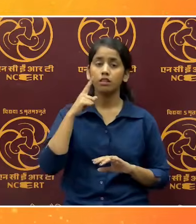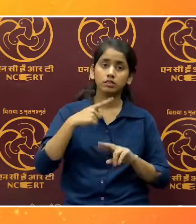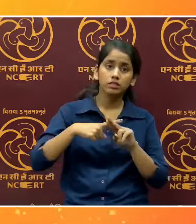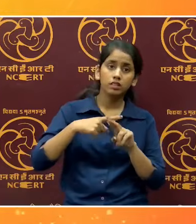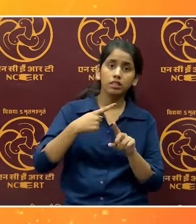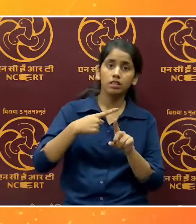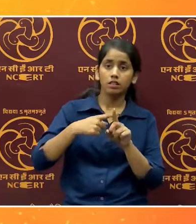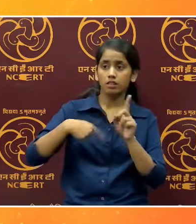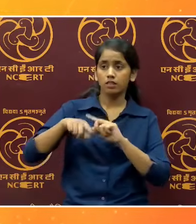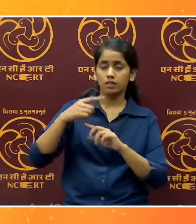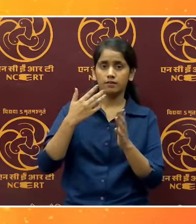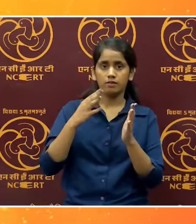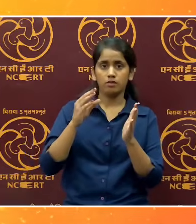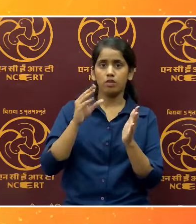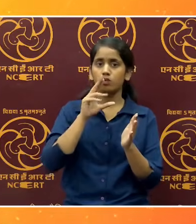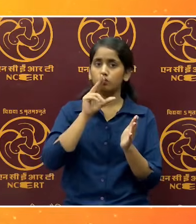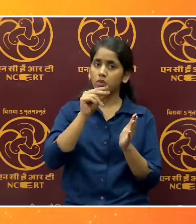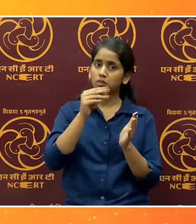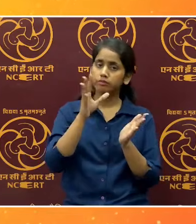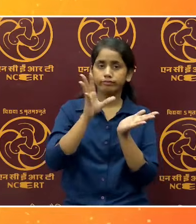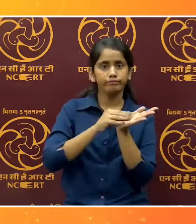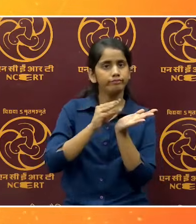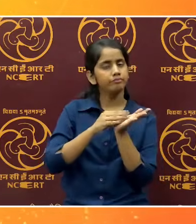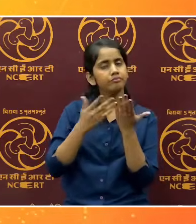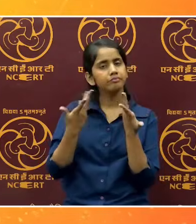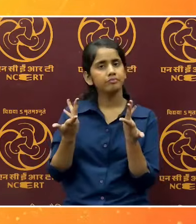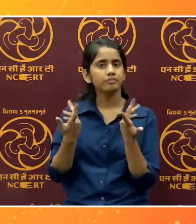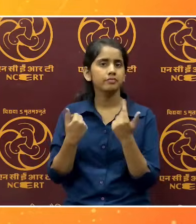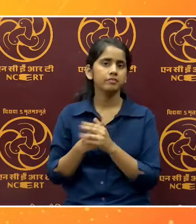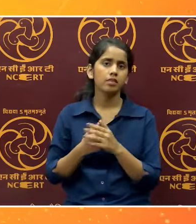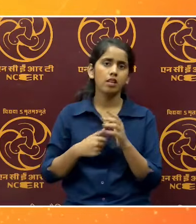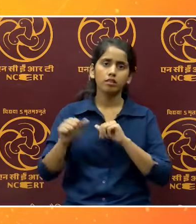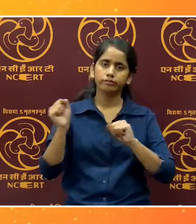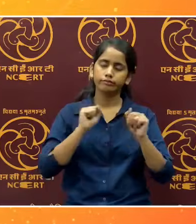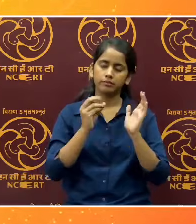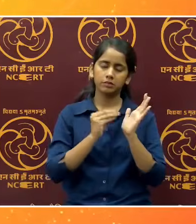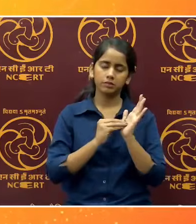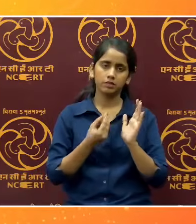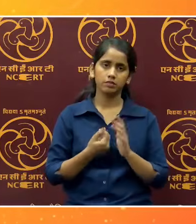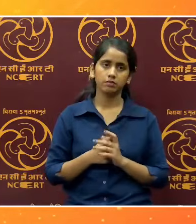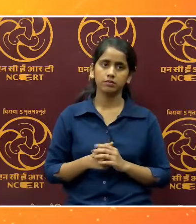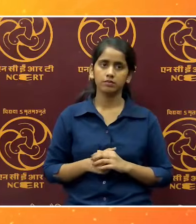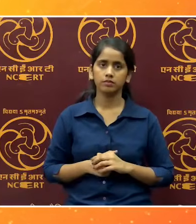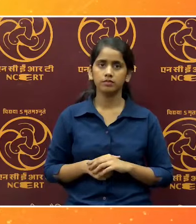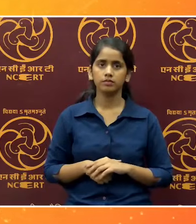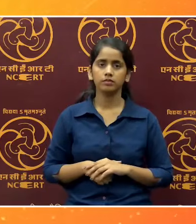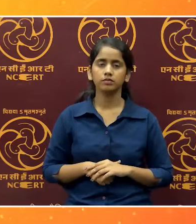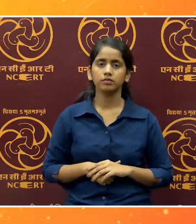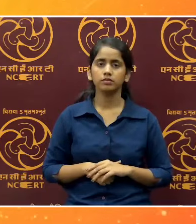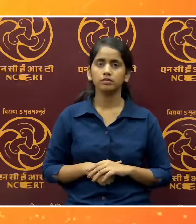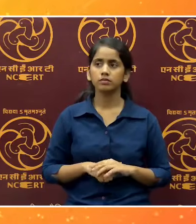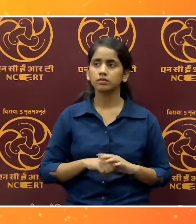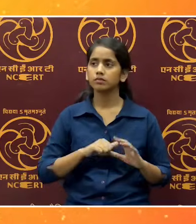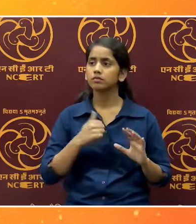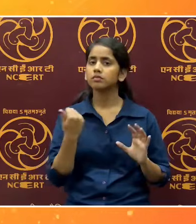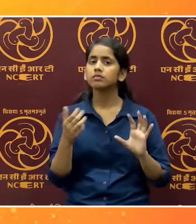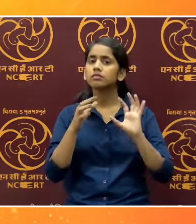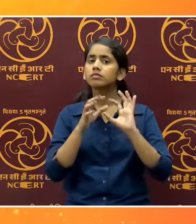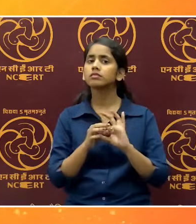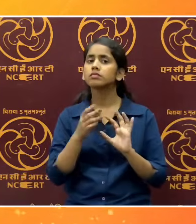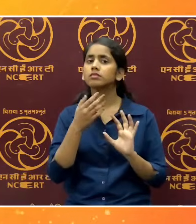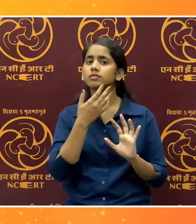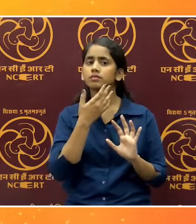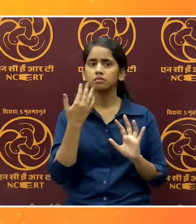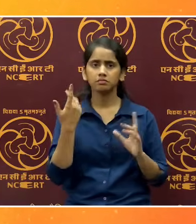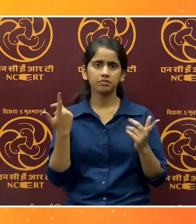record in its own voice and also can use the similar activity. Another activity is there which is regarding to the colors. They